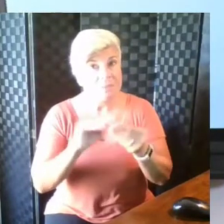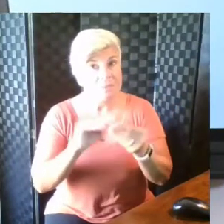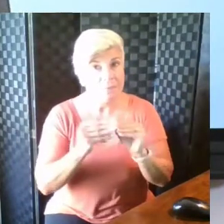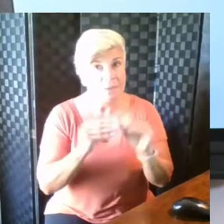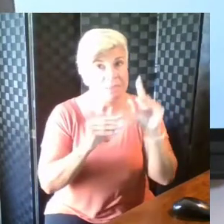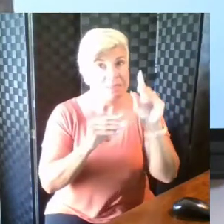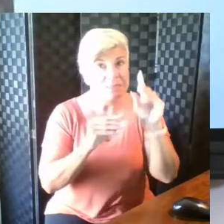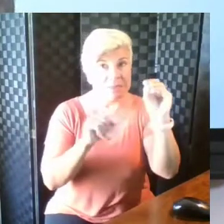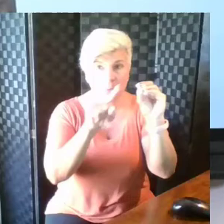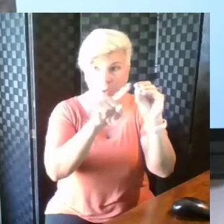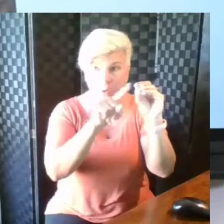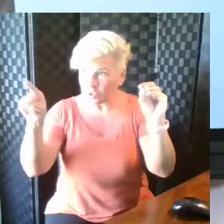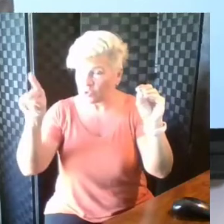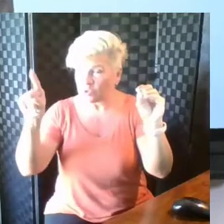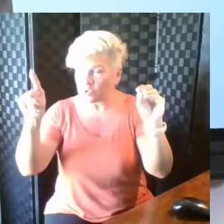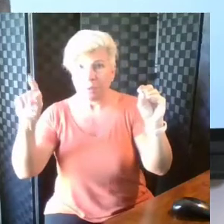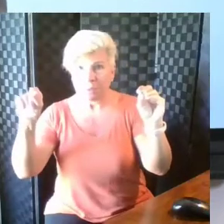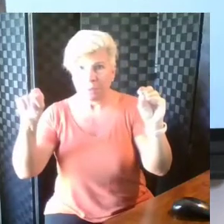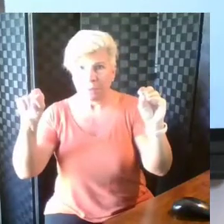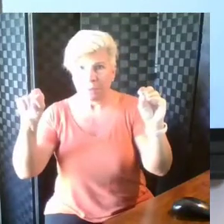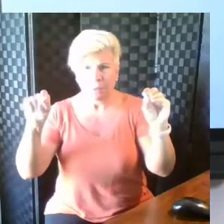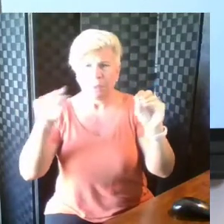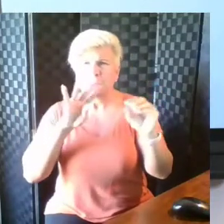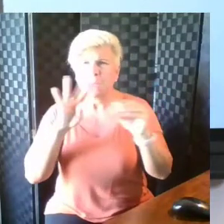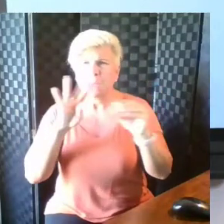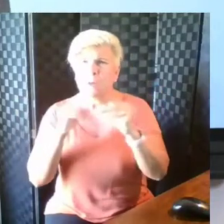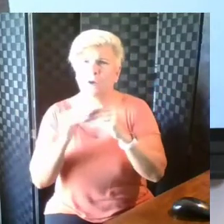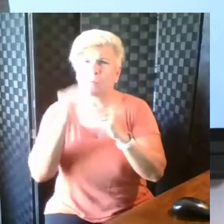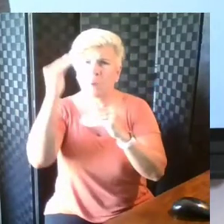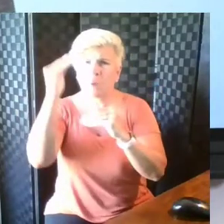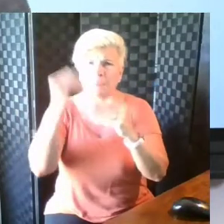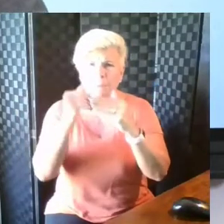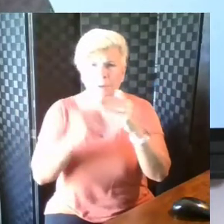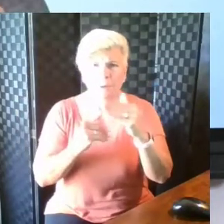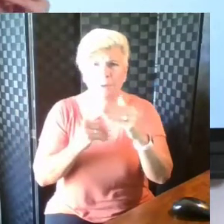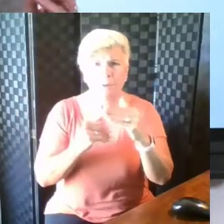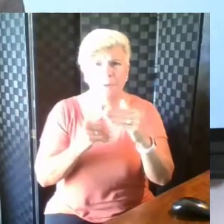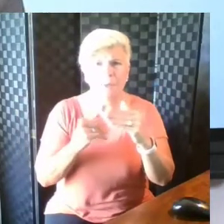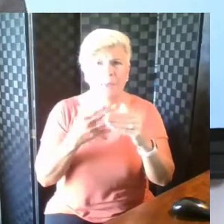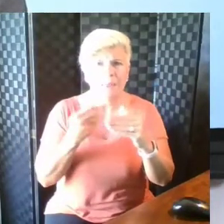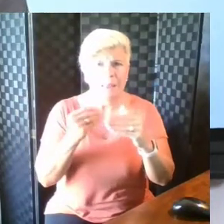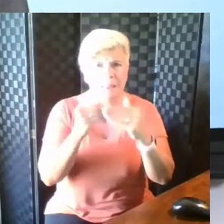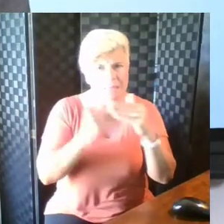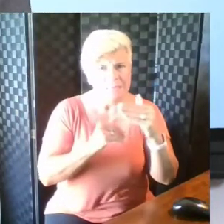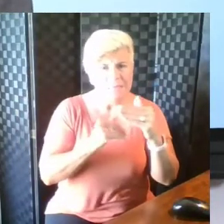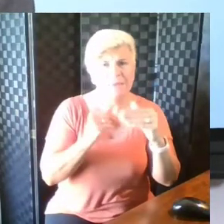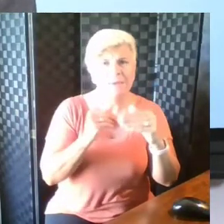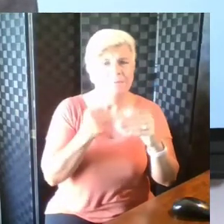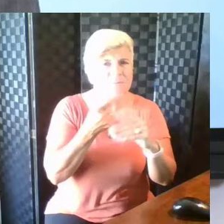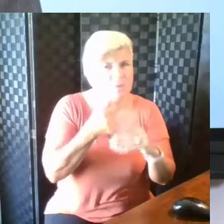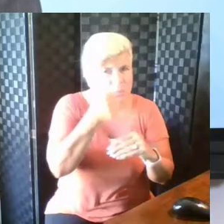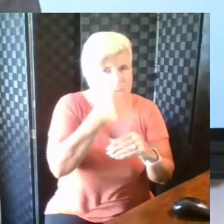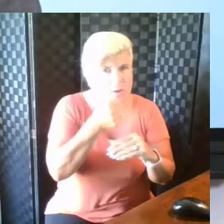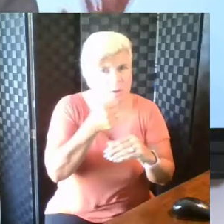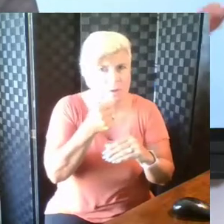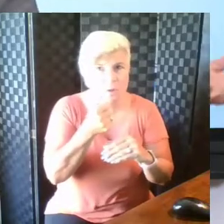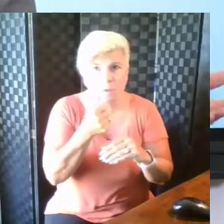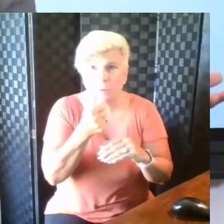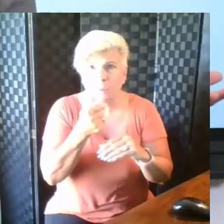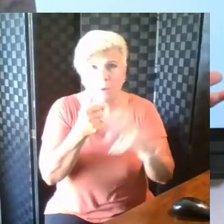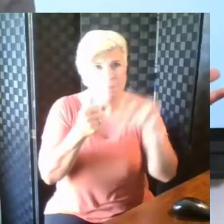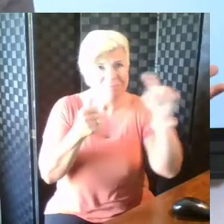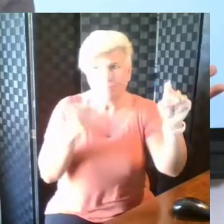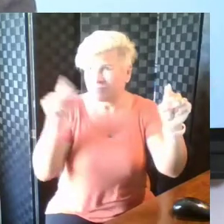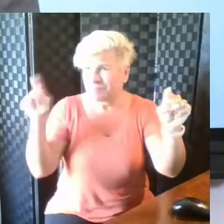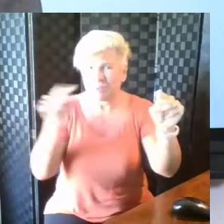0 to 20. When we're talking about greater and making groups that are bigger or have more and less than and fewer groups, we can really go